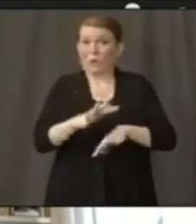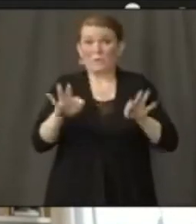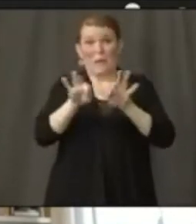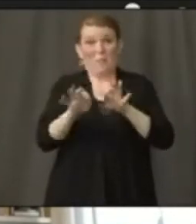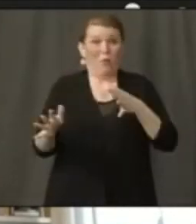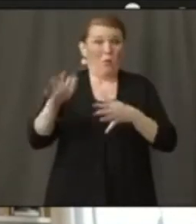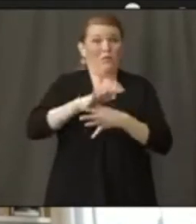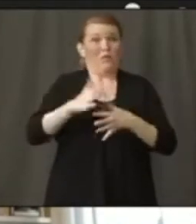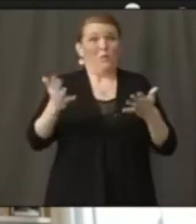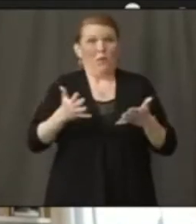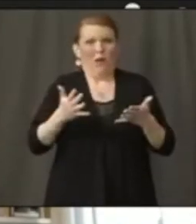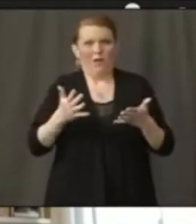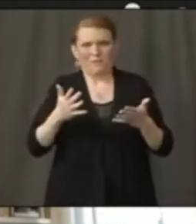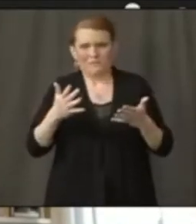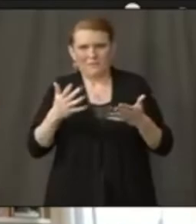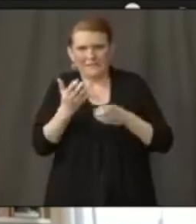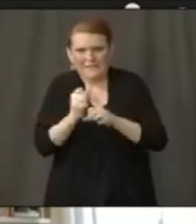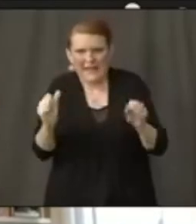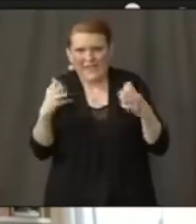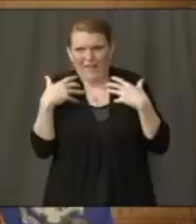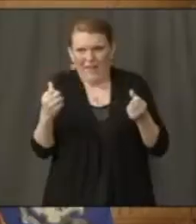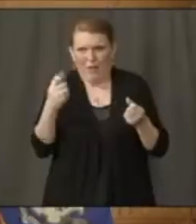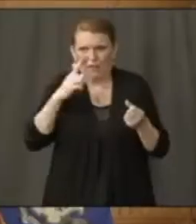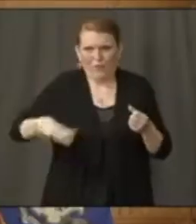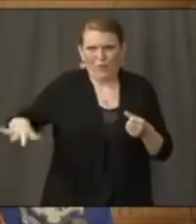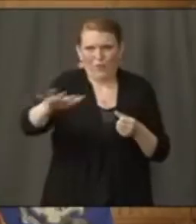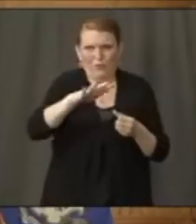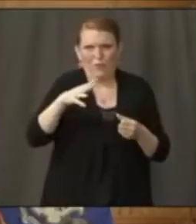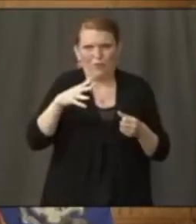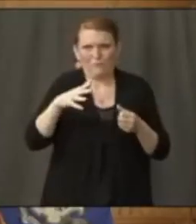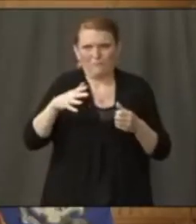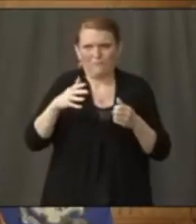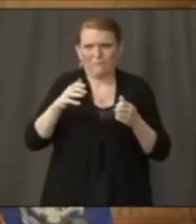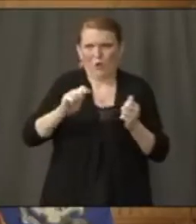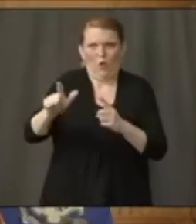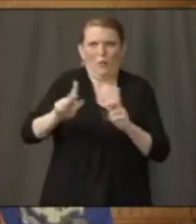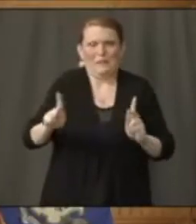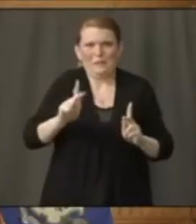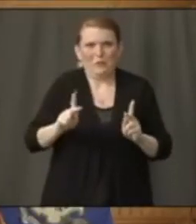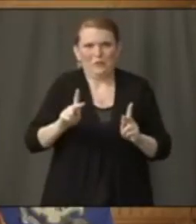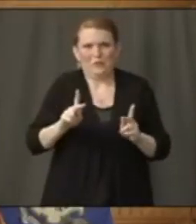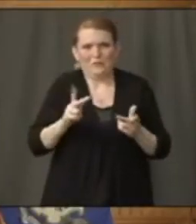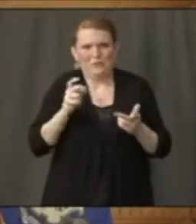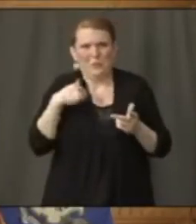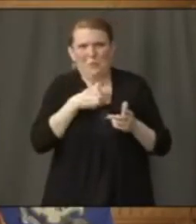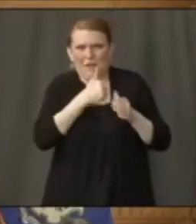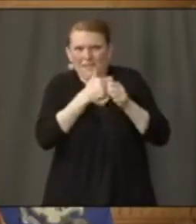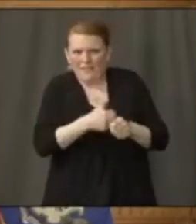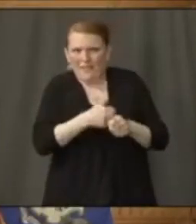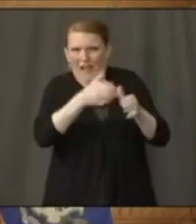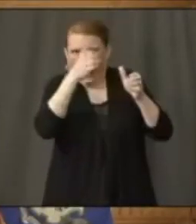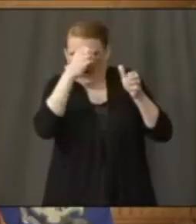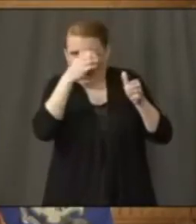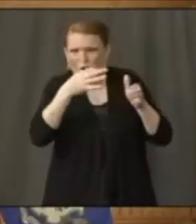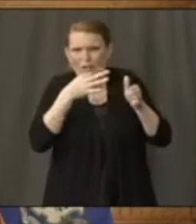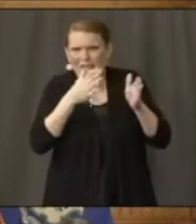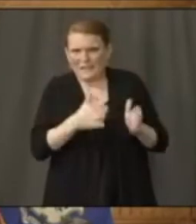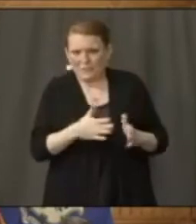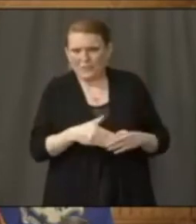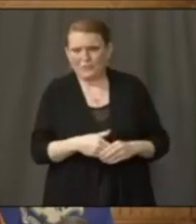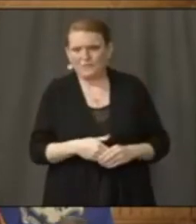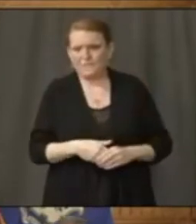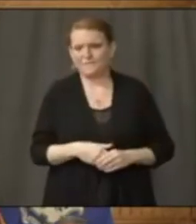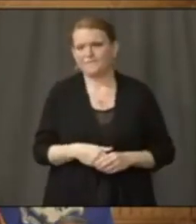professionals. Well, I think public health is primarily what we need to worry about, and giving